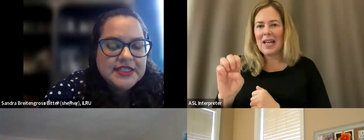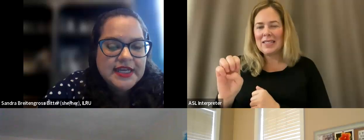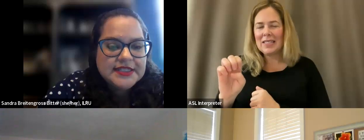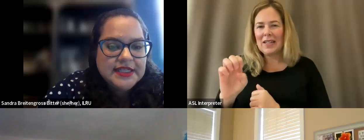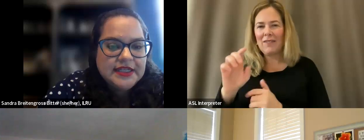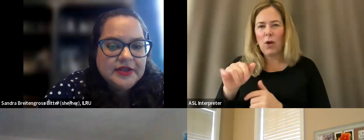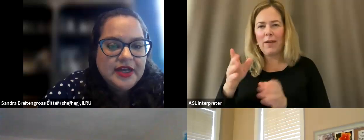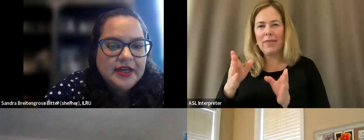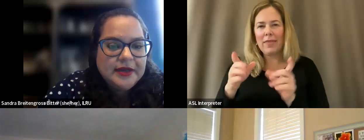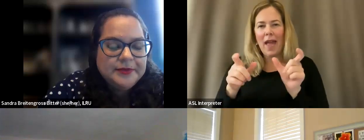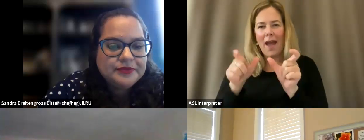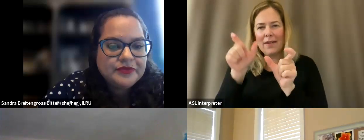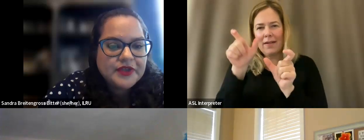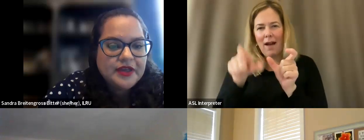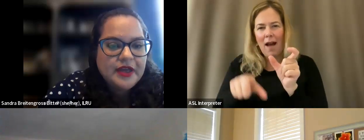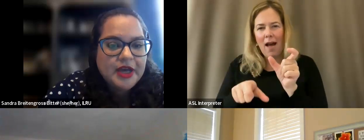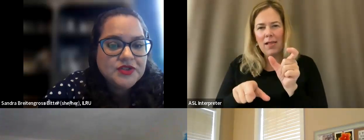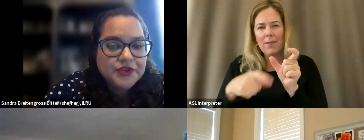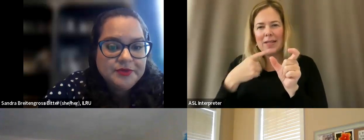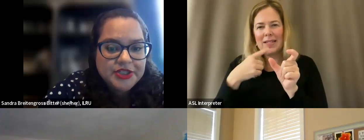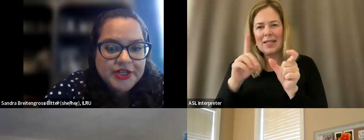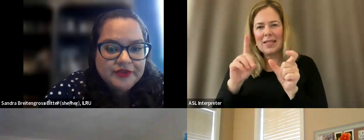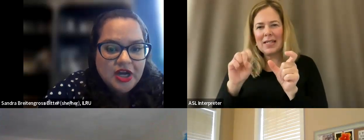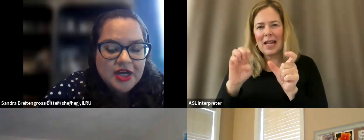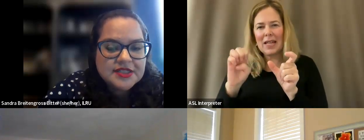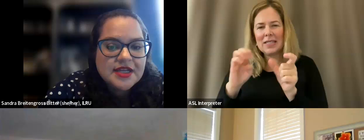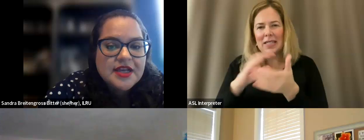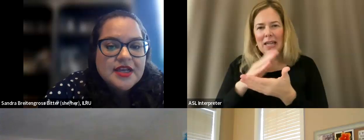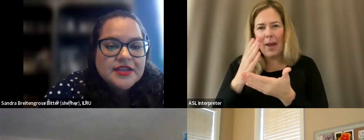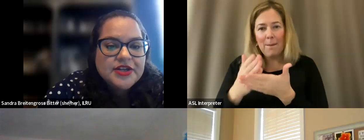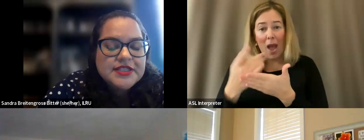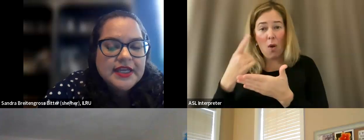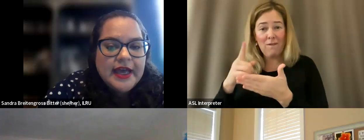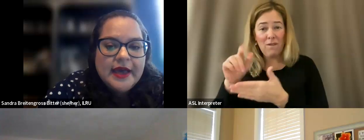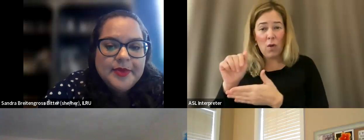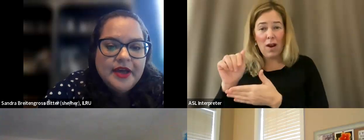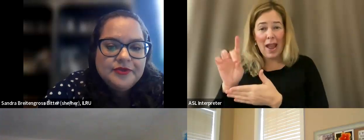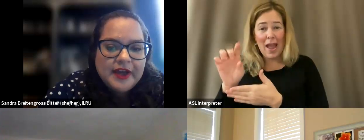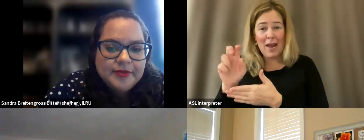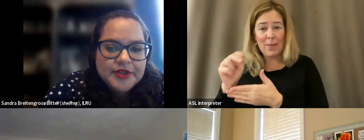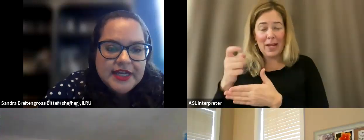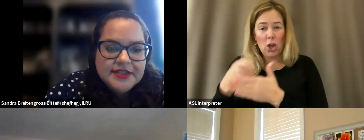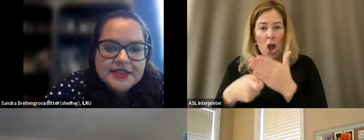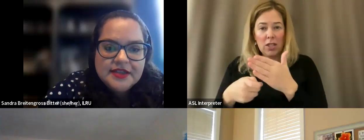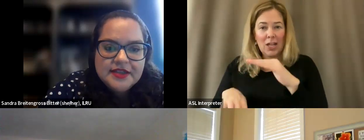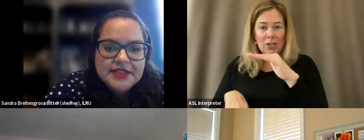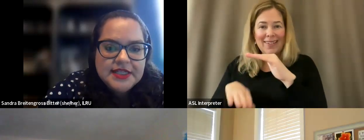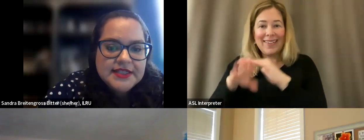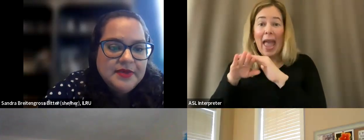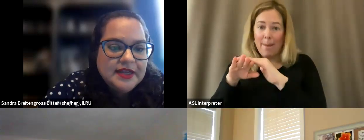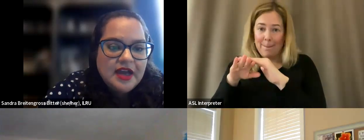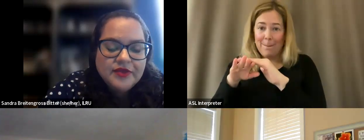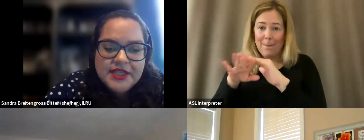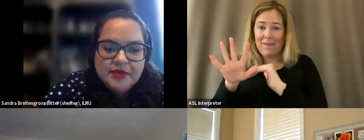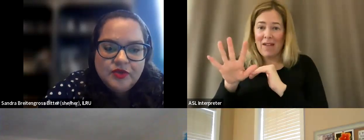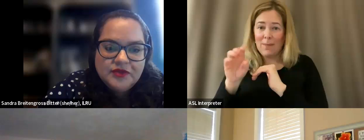references the DSC amounts for administrative costs, there is a cap of 5%. The